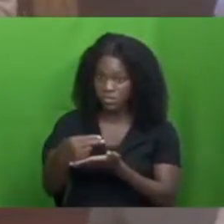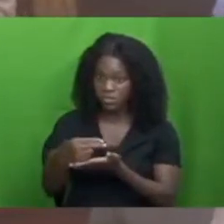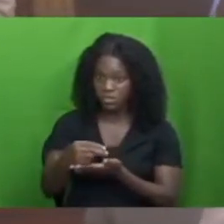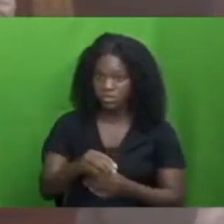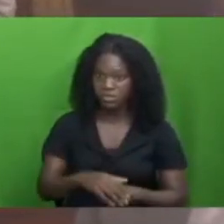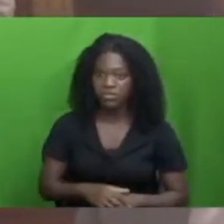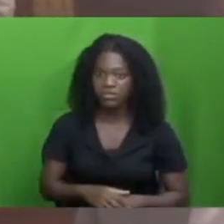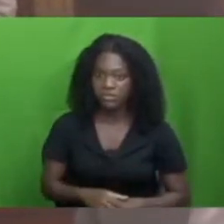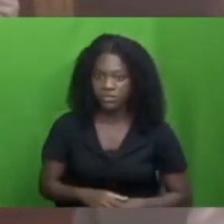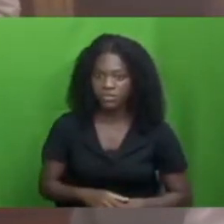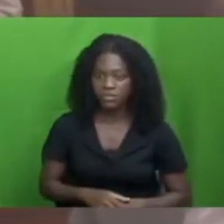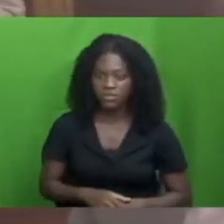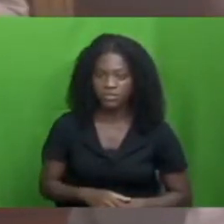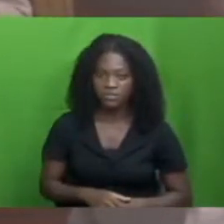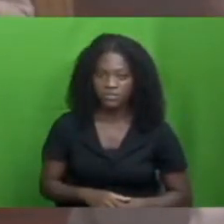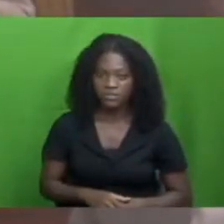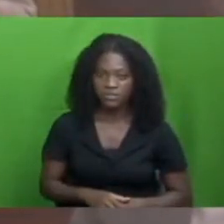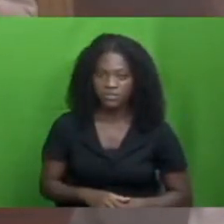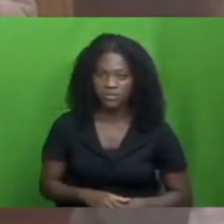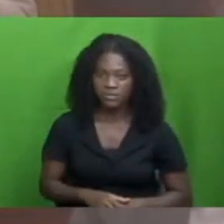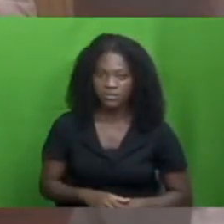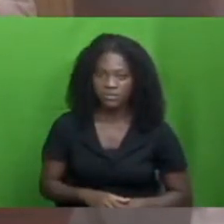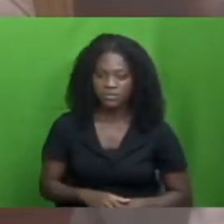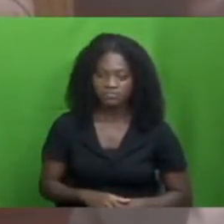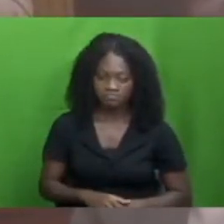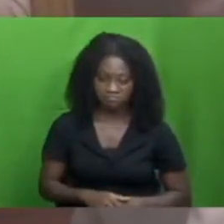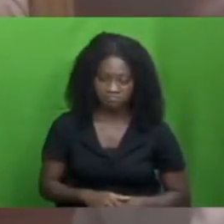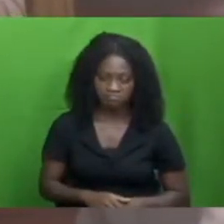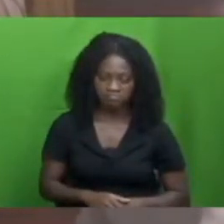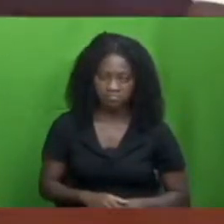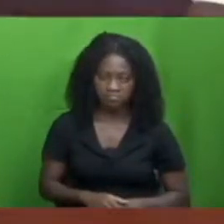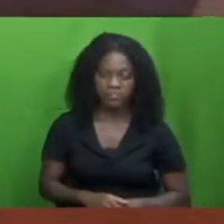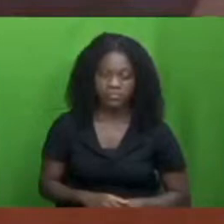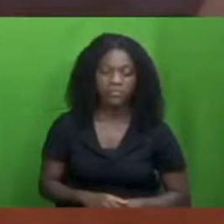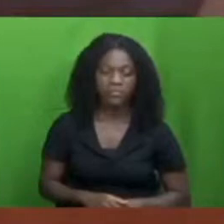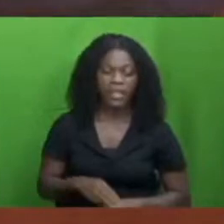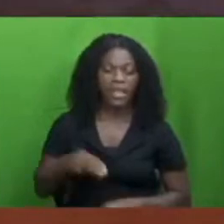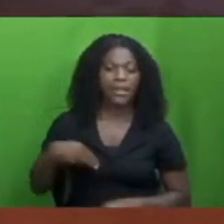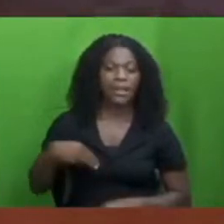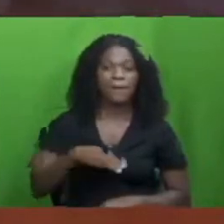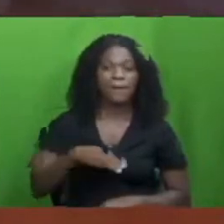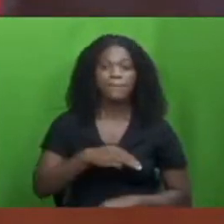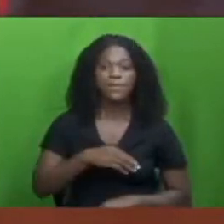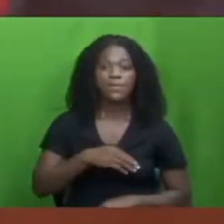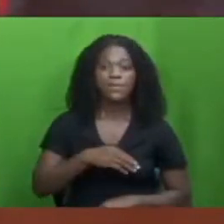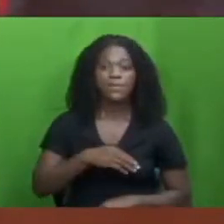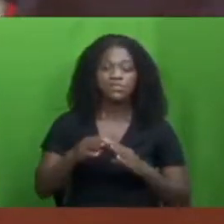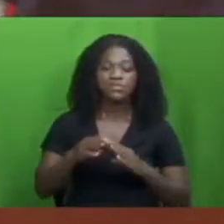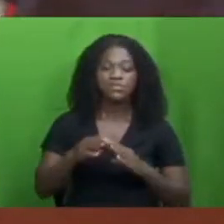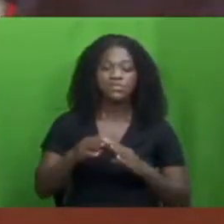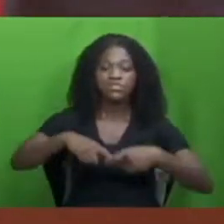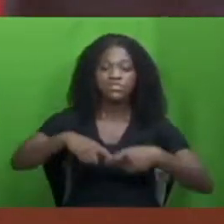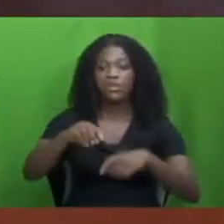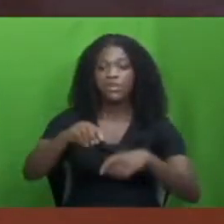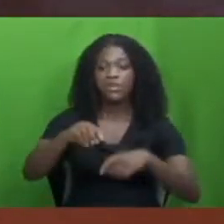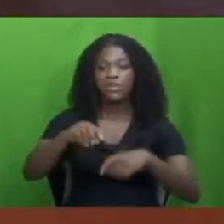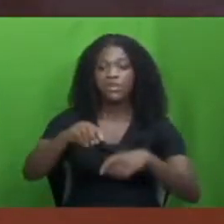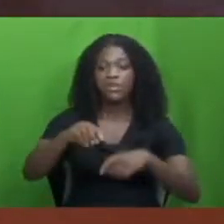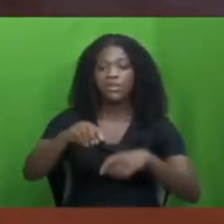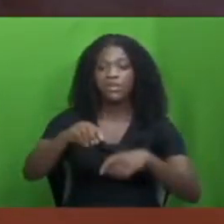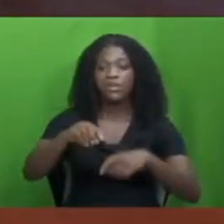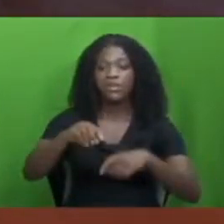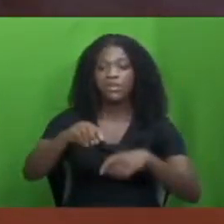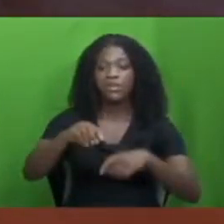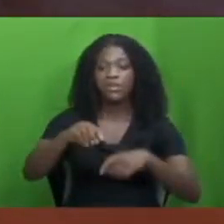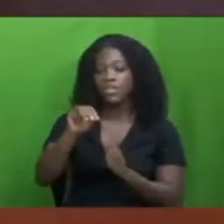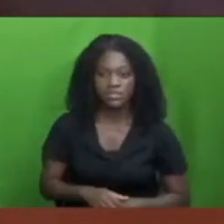have already been advertised. So we suspend for 30 minutes. 30 minutes and then we'll come back. No, members are questions. Ministers.